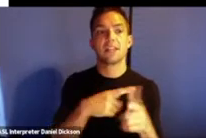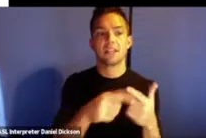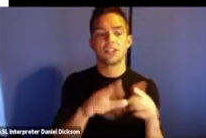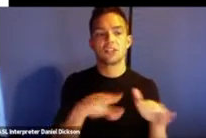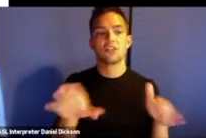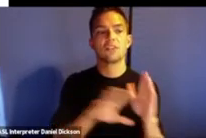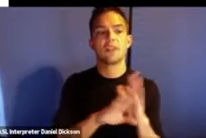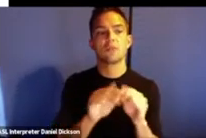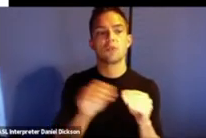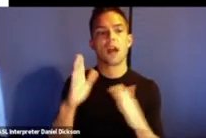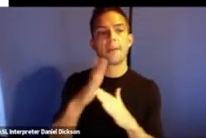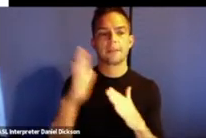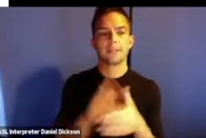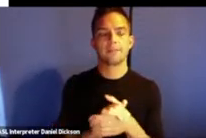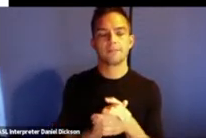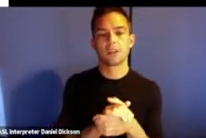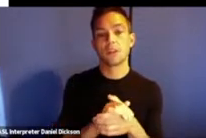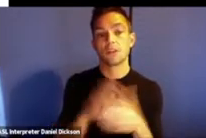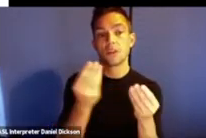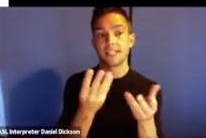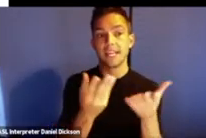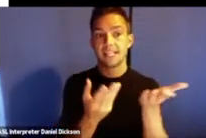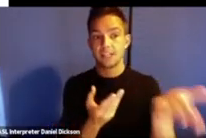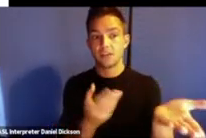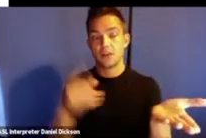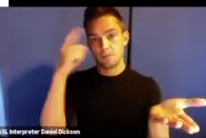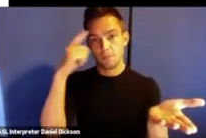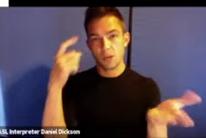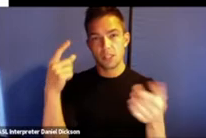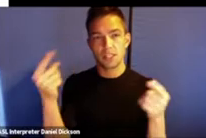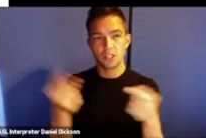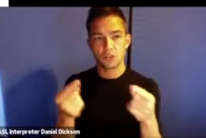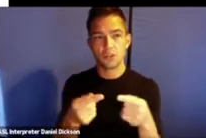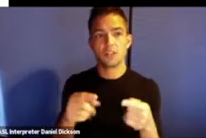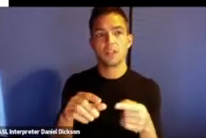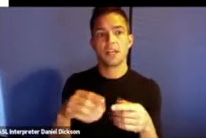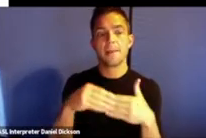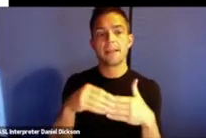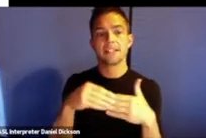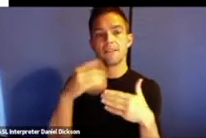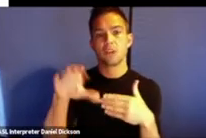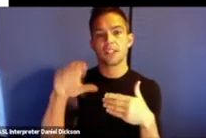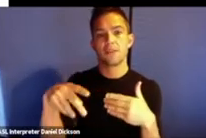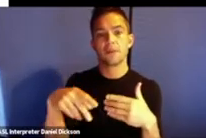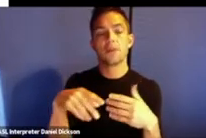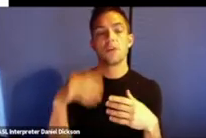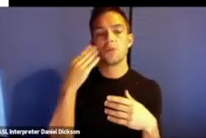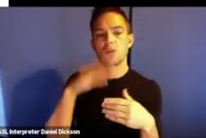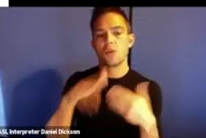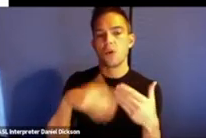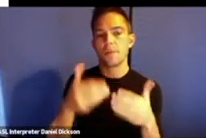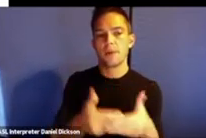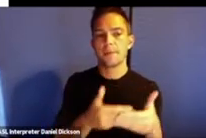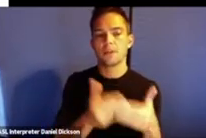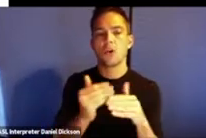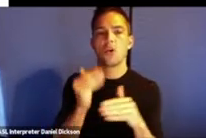optimally. And some of the data here on brain injury and plasticity for cerebral palsy, we know that for all babies, there's an overabundance